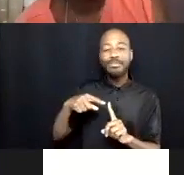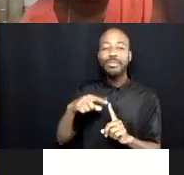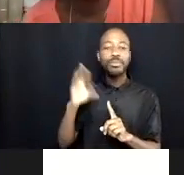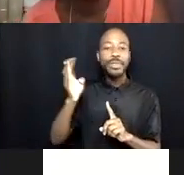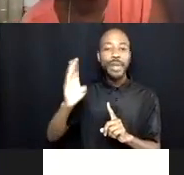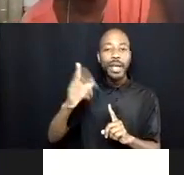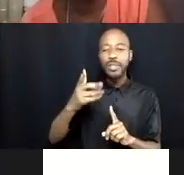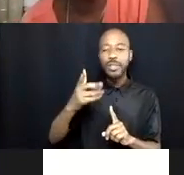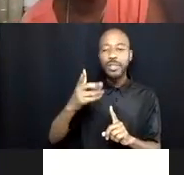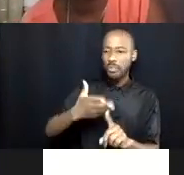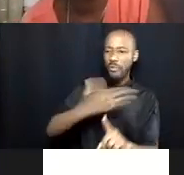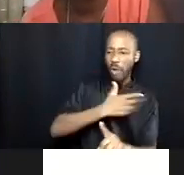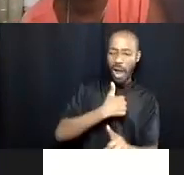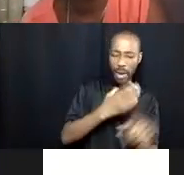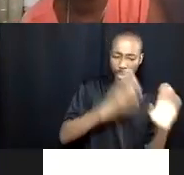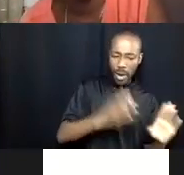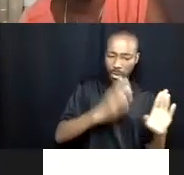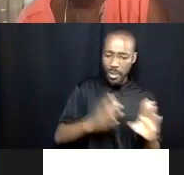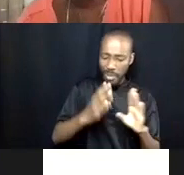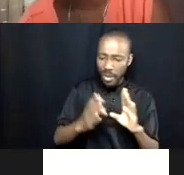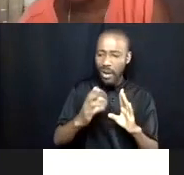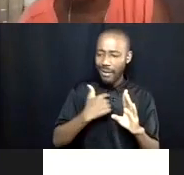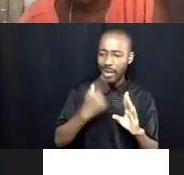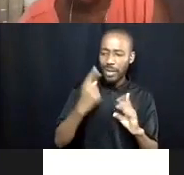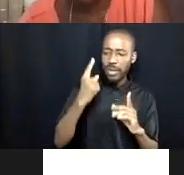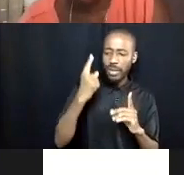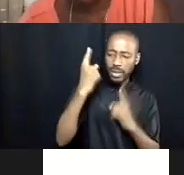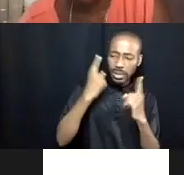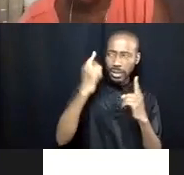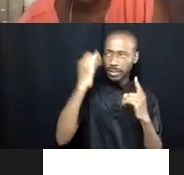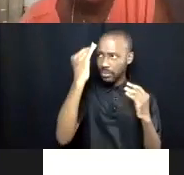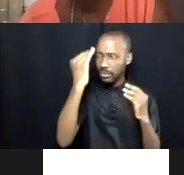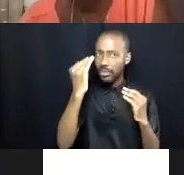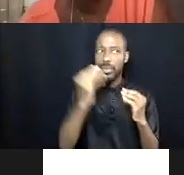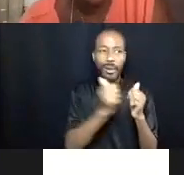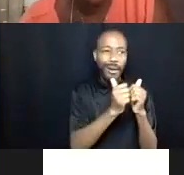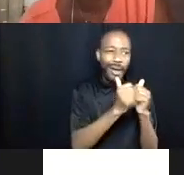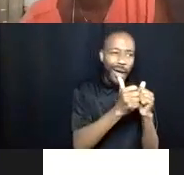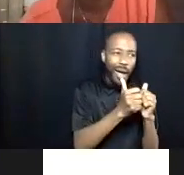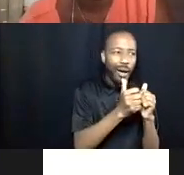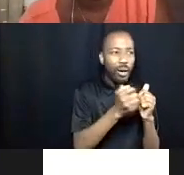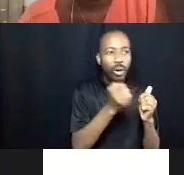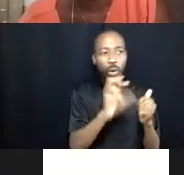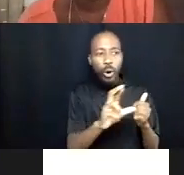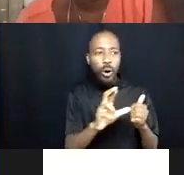I have been considering how, or if our work like is prevention